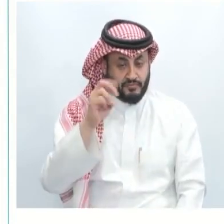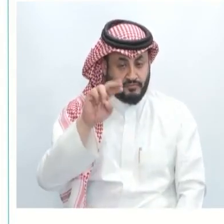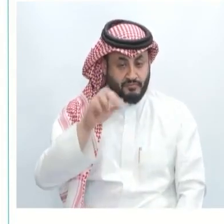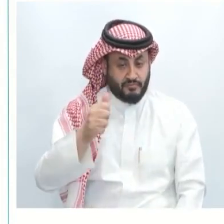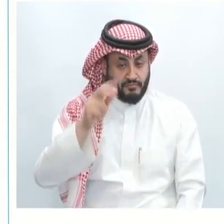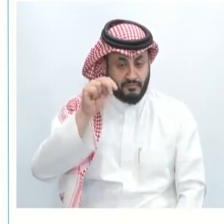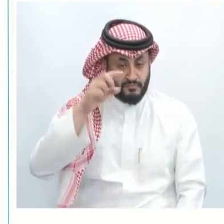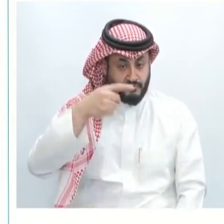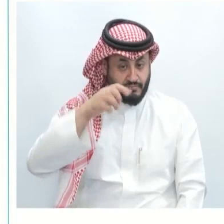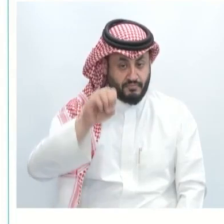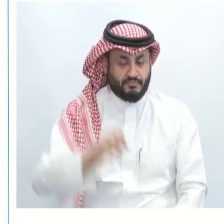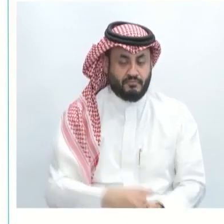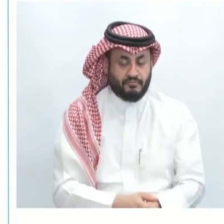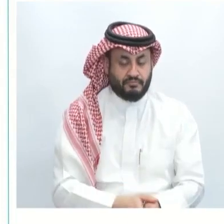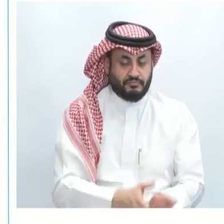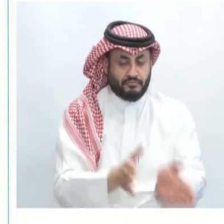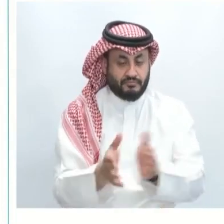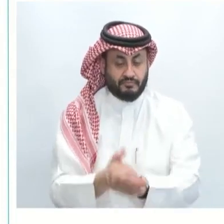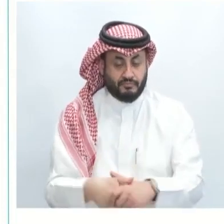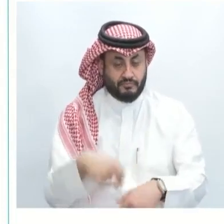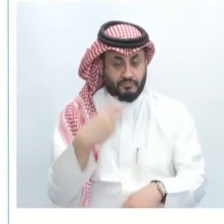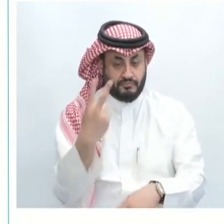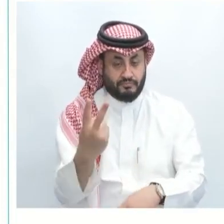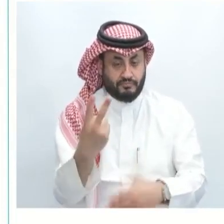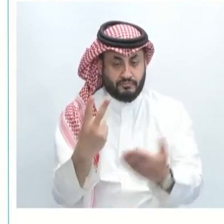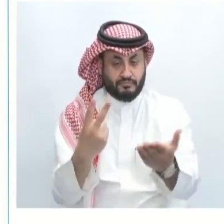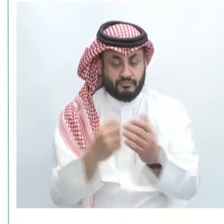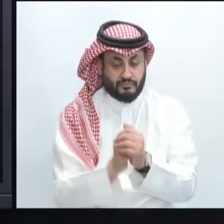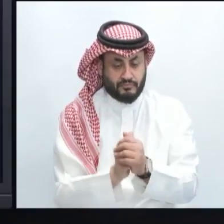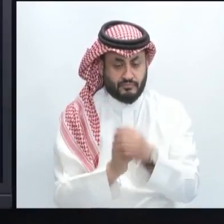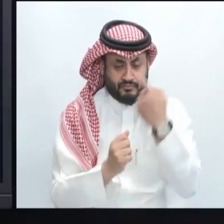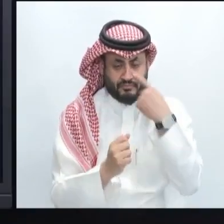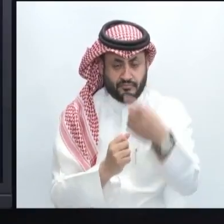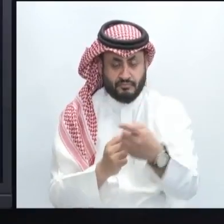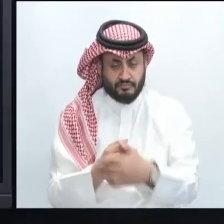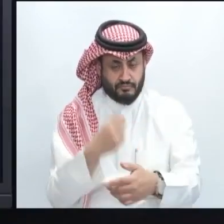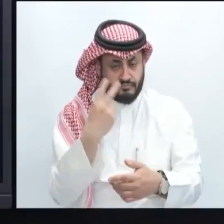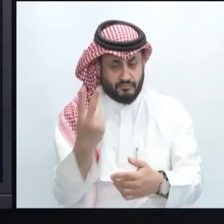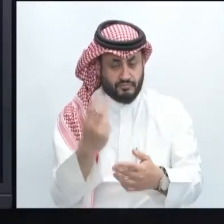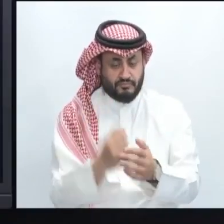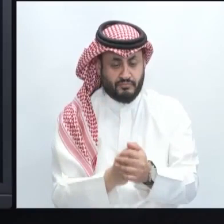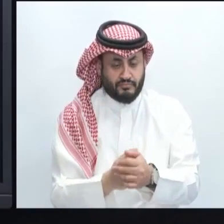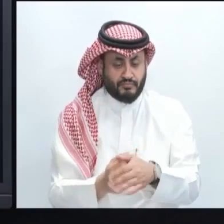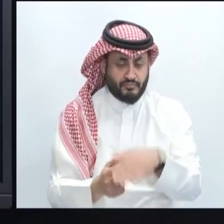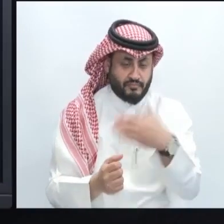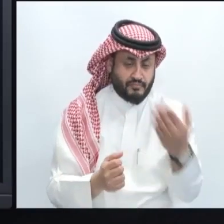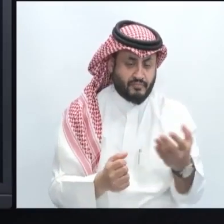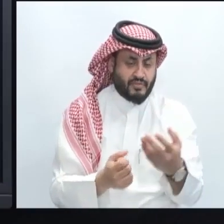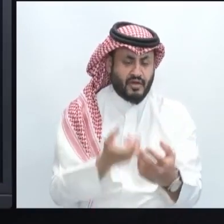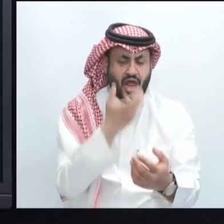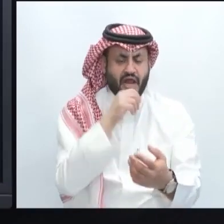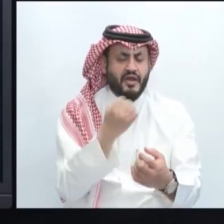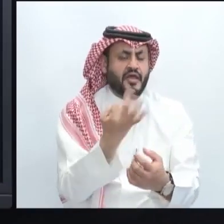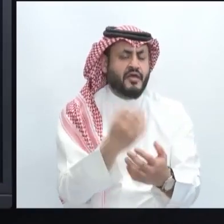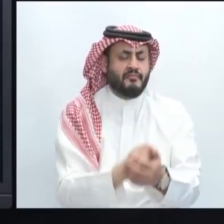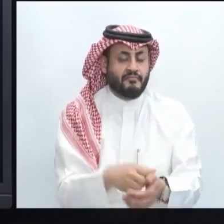orange. Very good. With the next one. Here we have number two. And here we